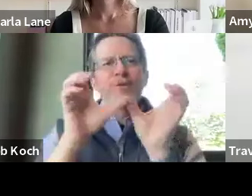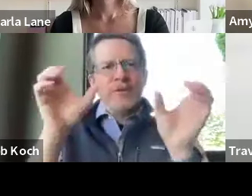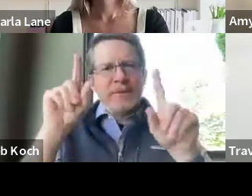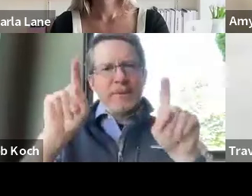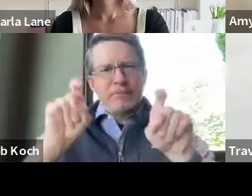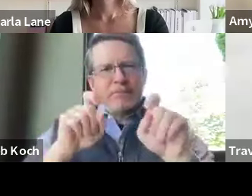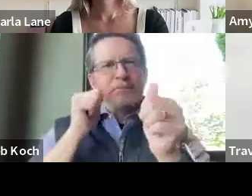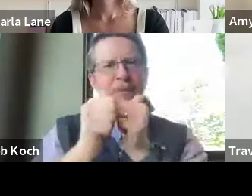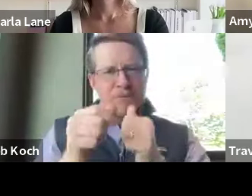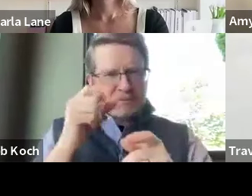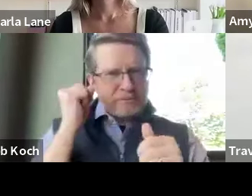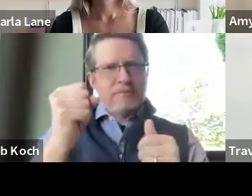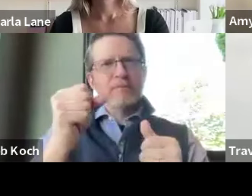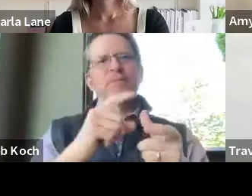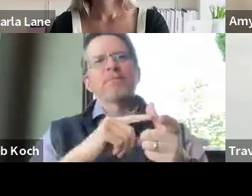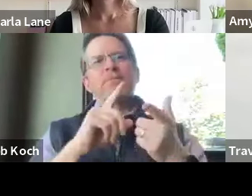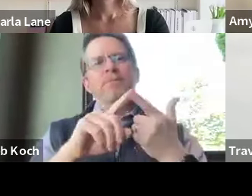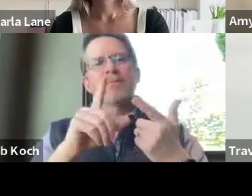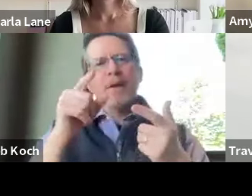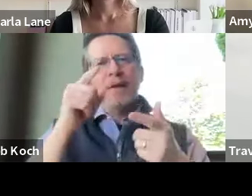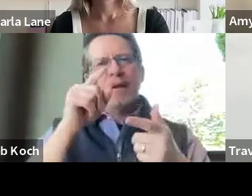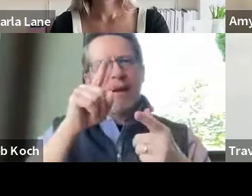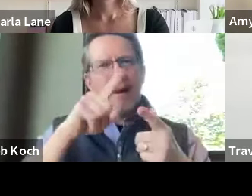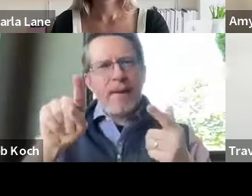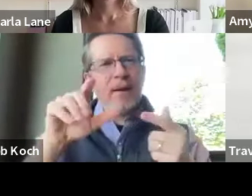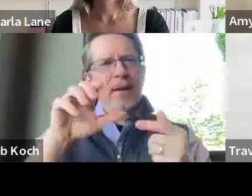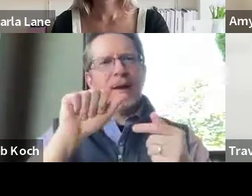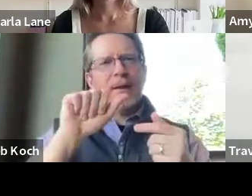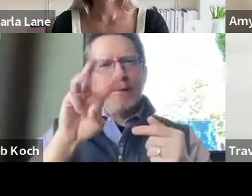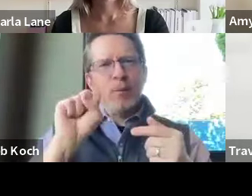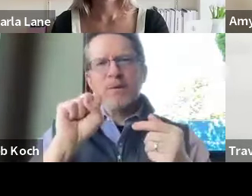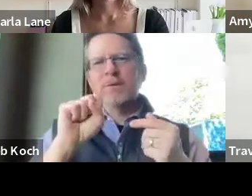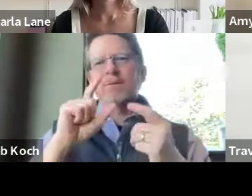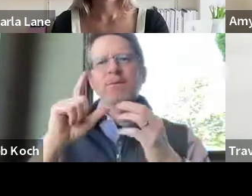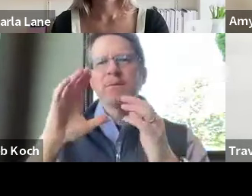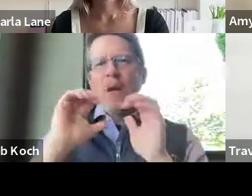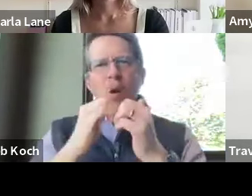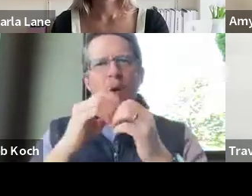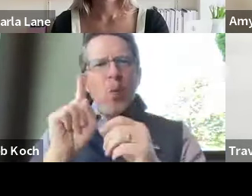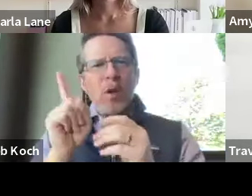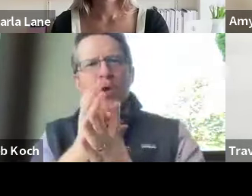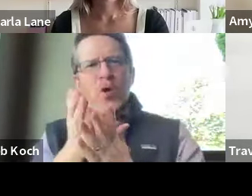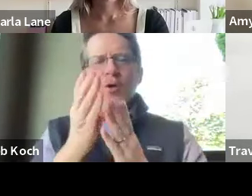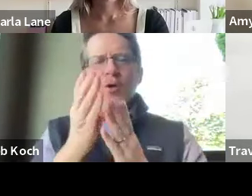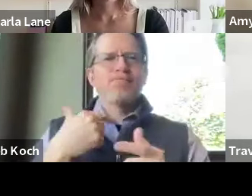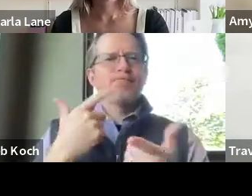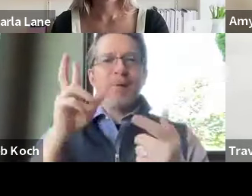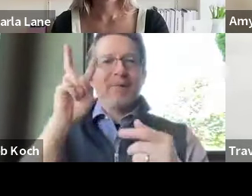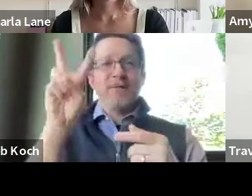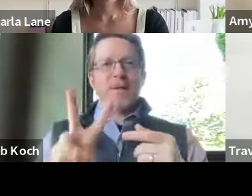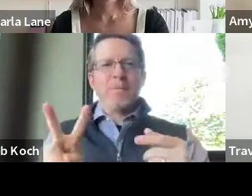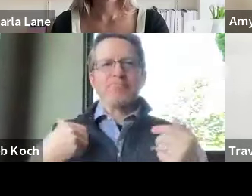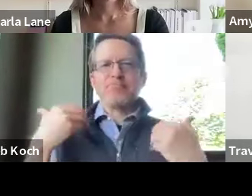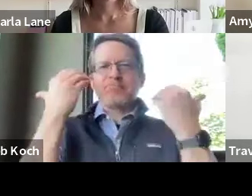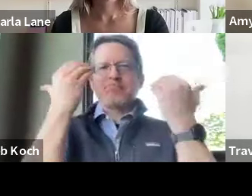suggested the certification, which he did pass those different tests. Congratulations. Also the